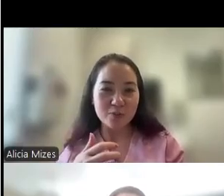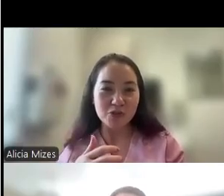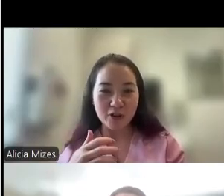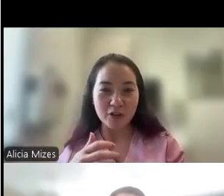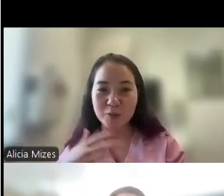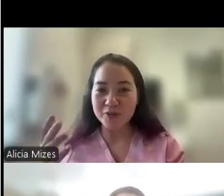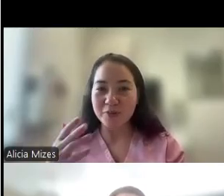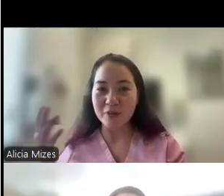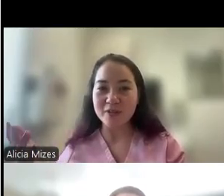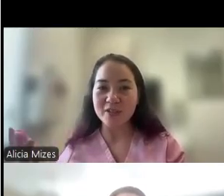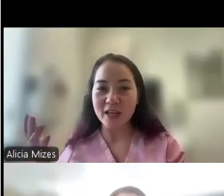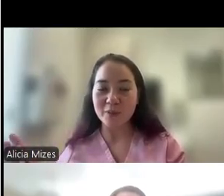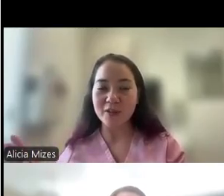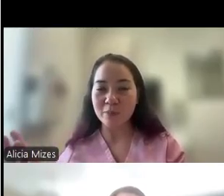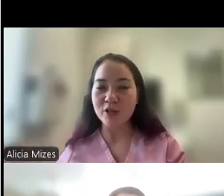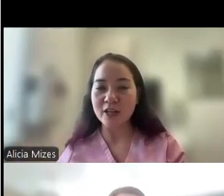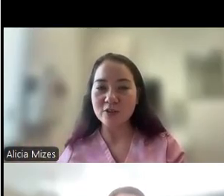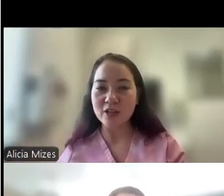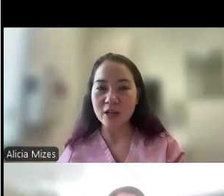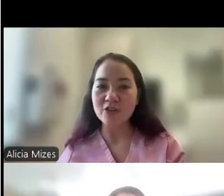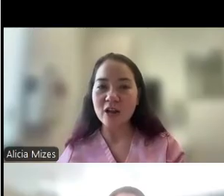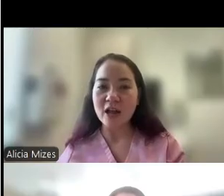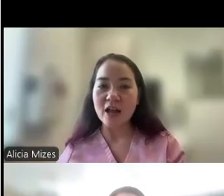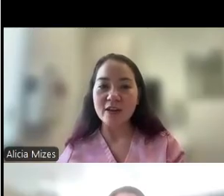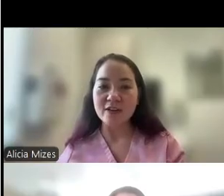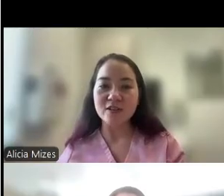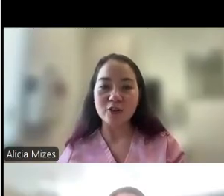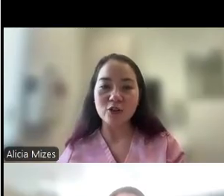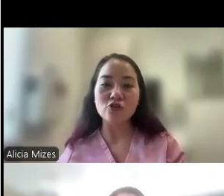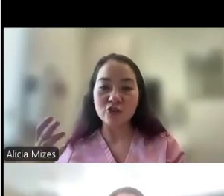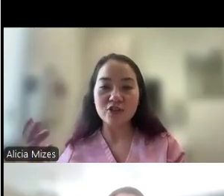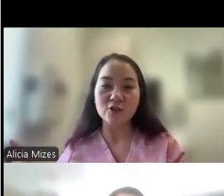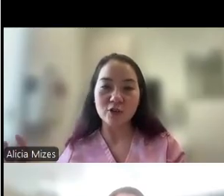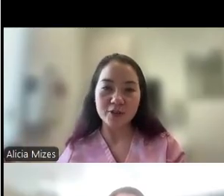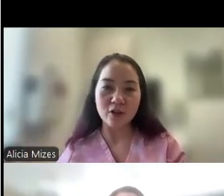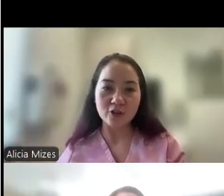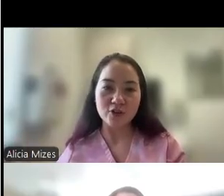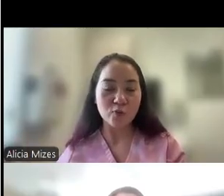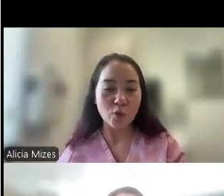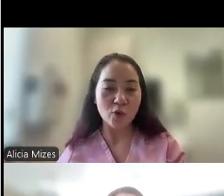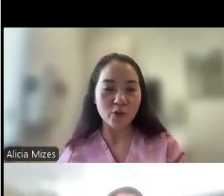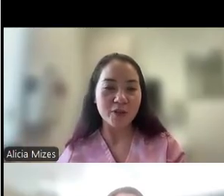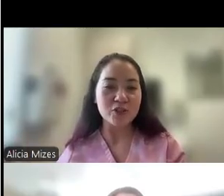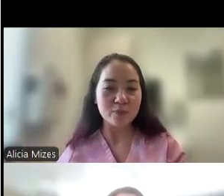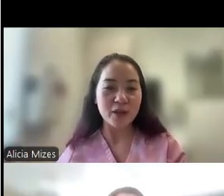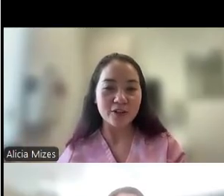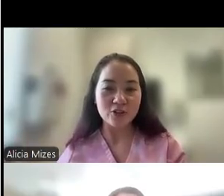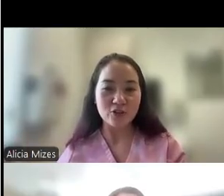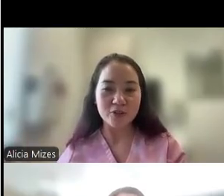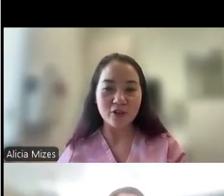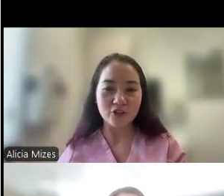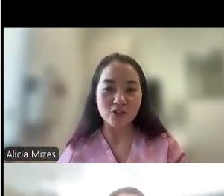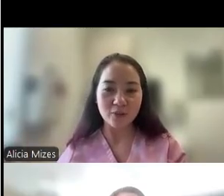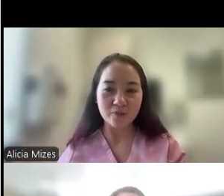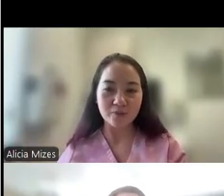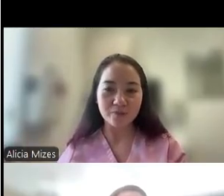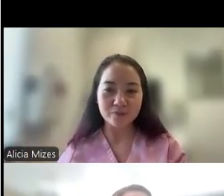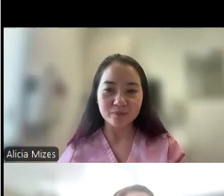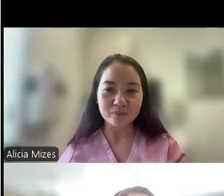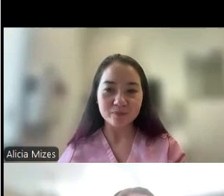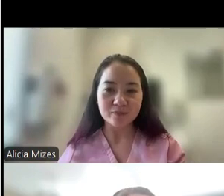really can just be dry lips, but sometimes it can be that precancer damage. And that is something you should see a dermatologist for, that we do manage in